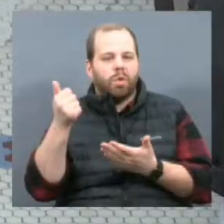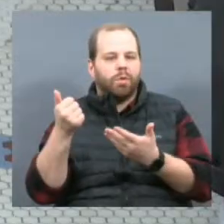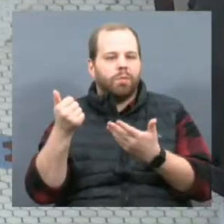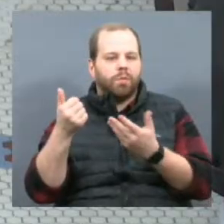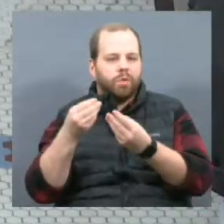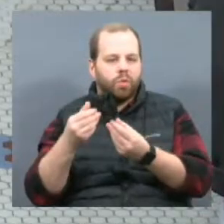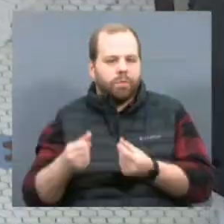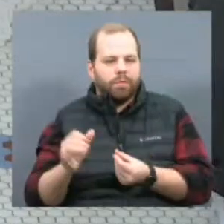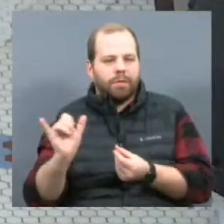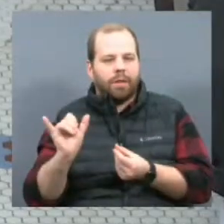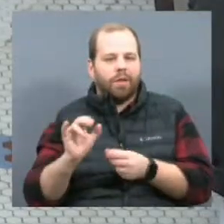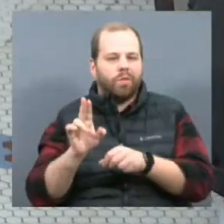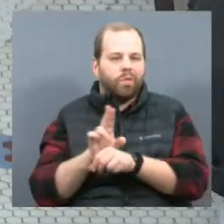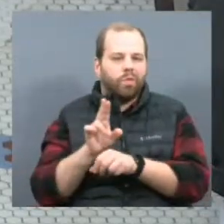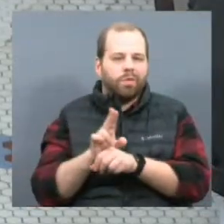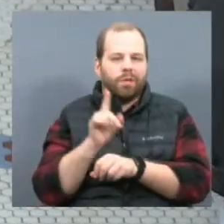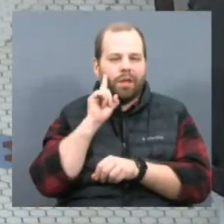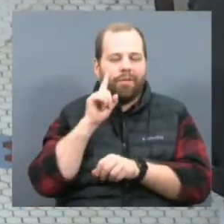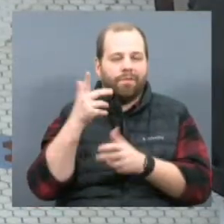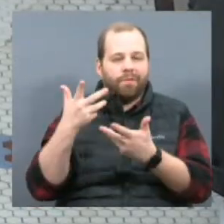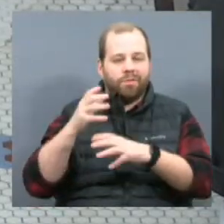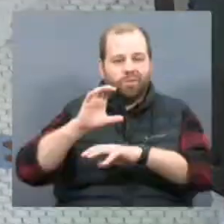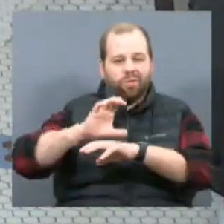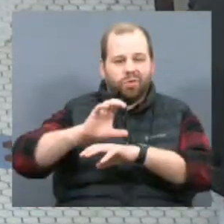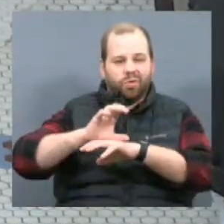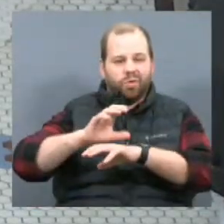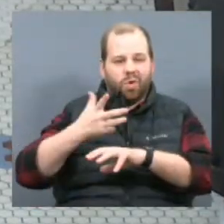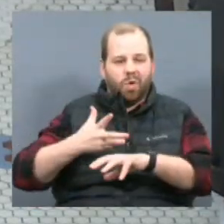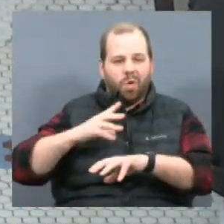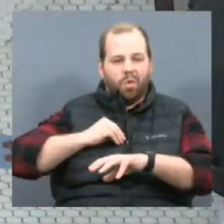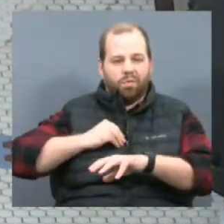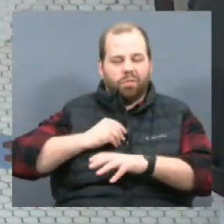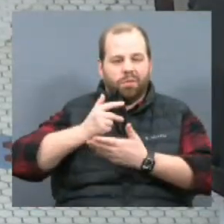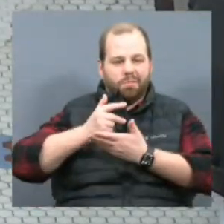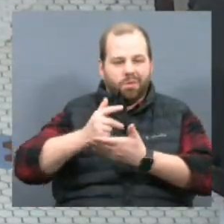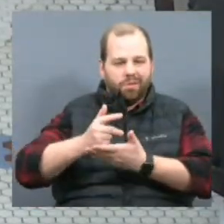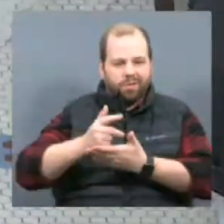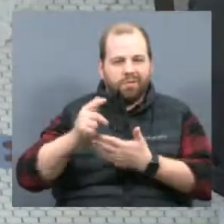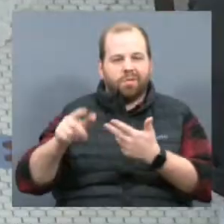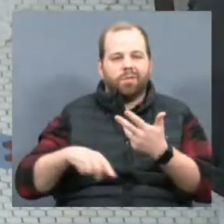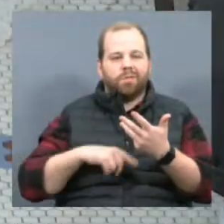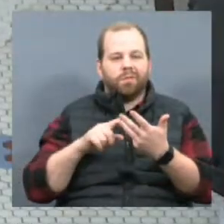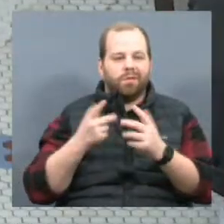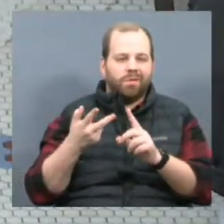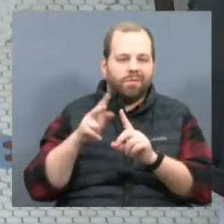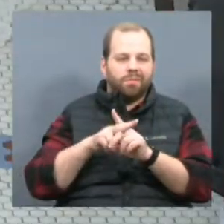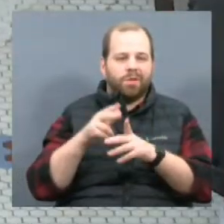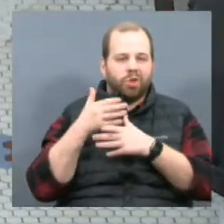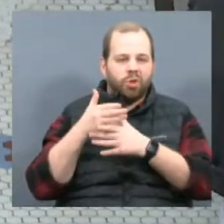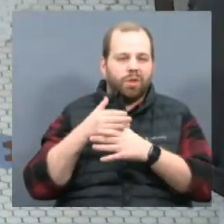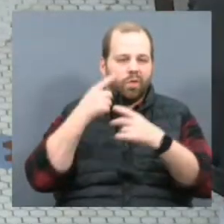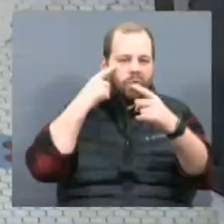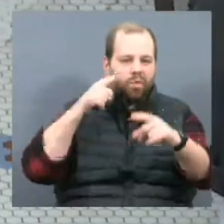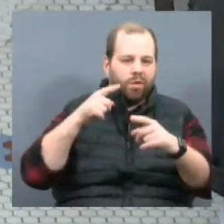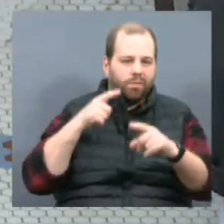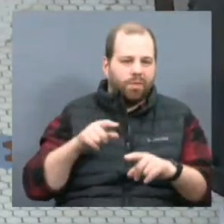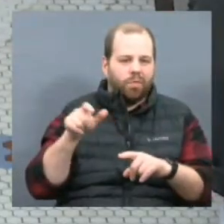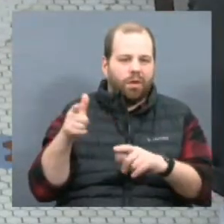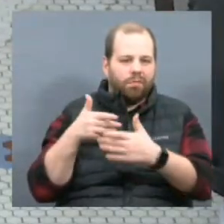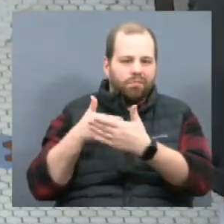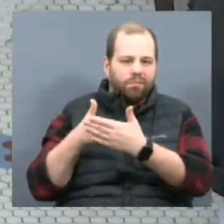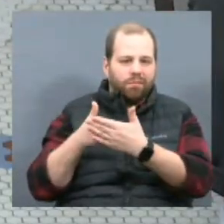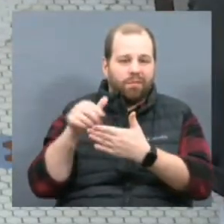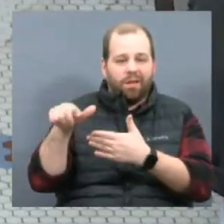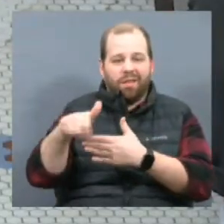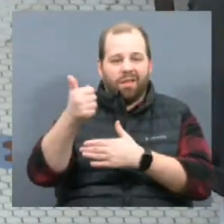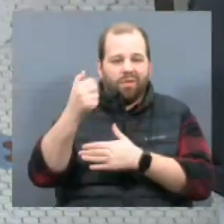as maximizing usage of the existing church-owned parking facilities, implementing shared parking agreements with nearby properties such as